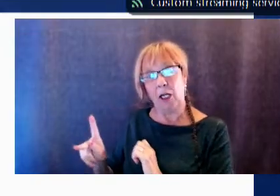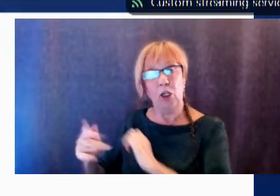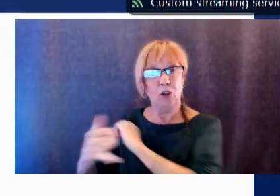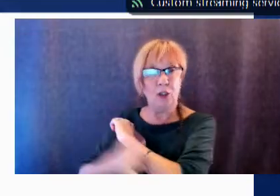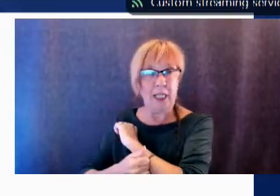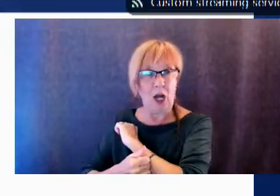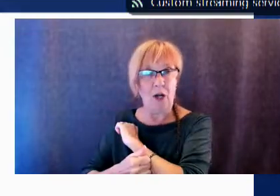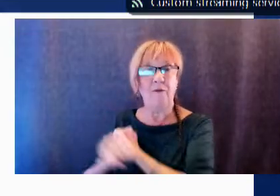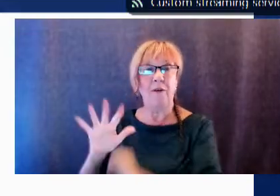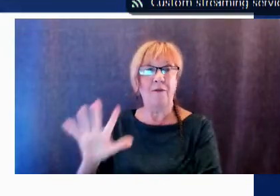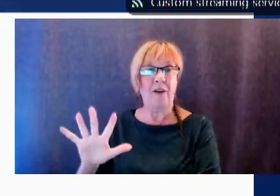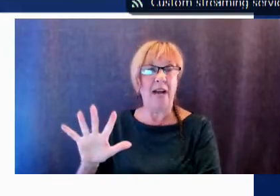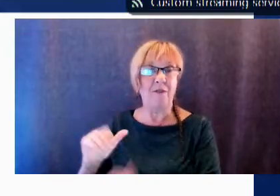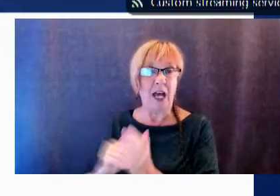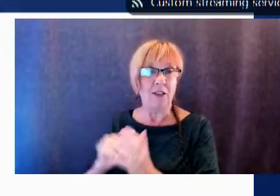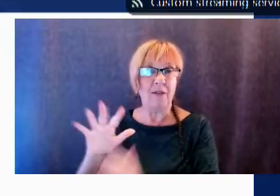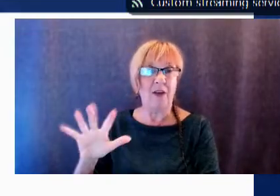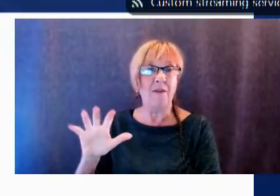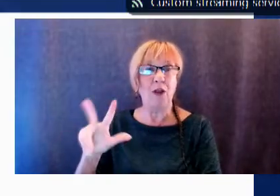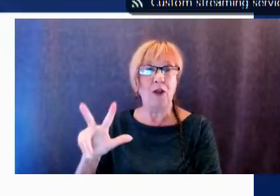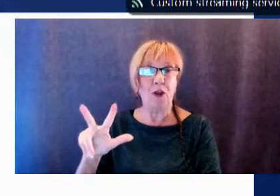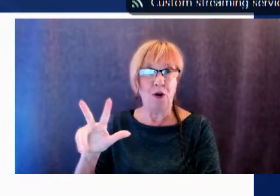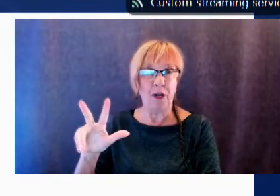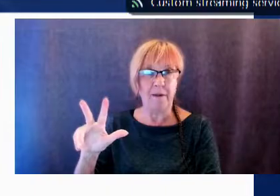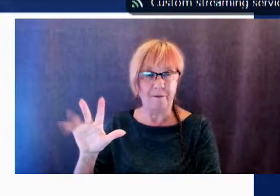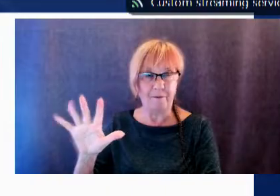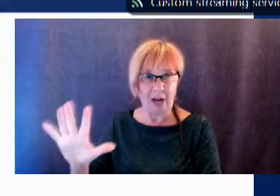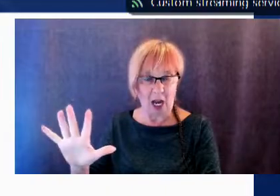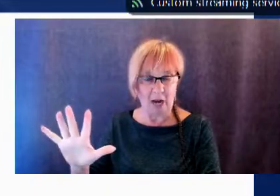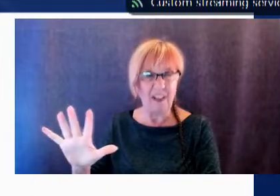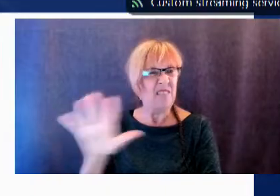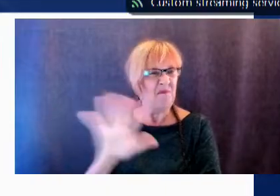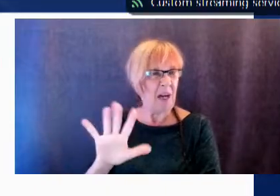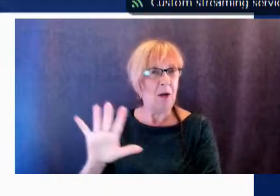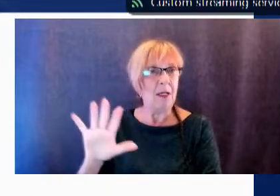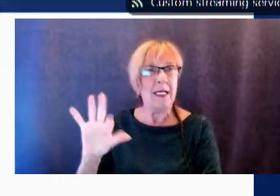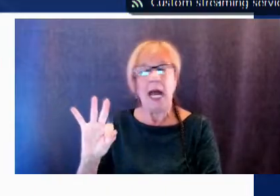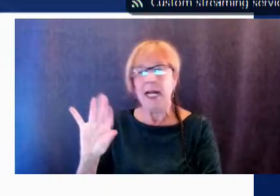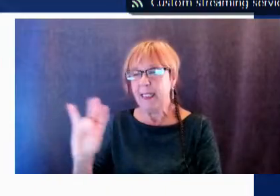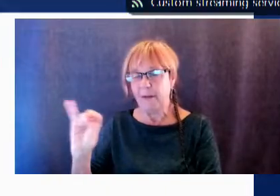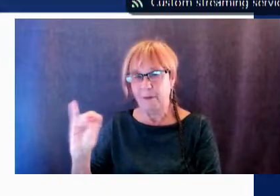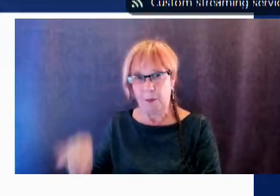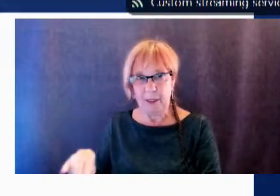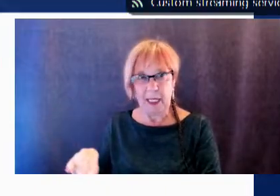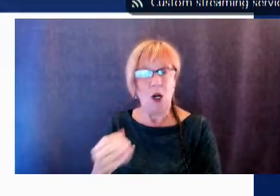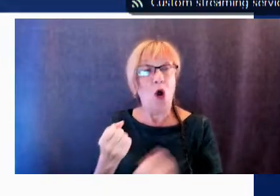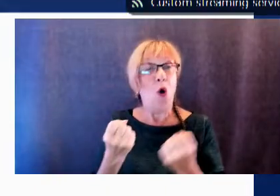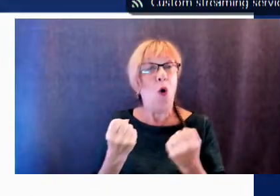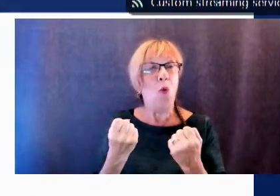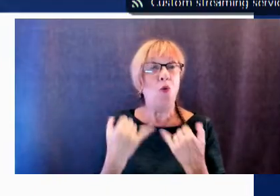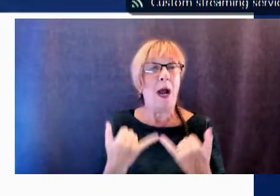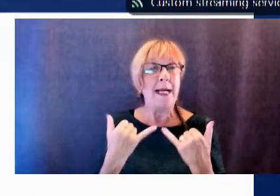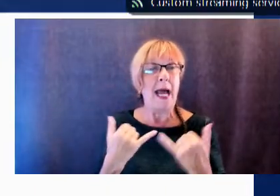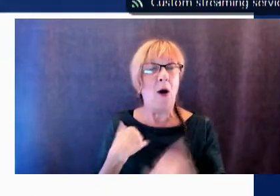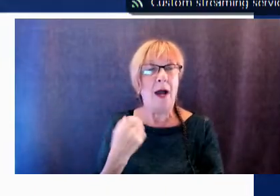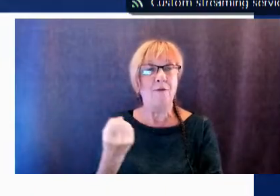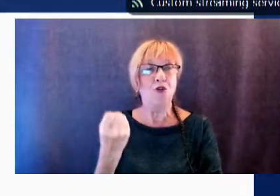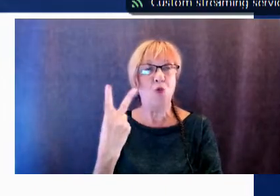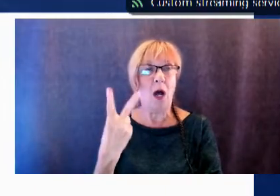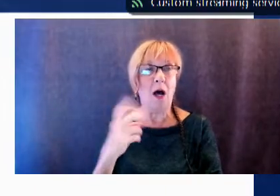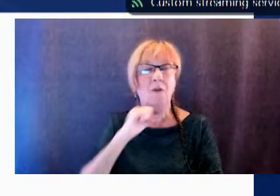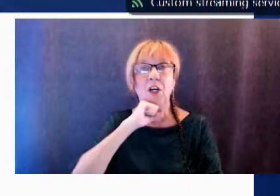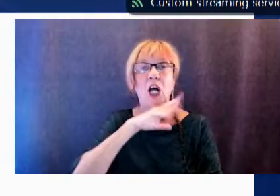5,435 properties, which is right around 97%. There are currently 12 debris crews working right